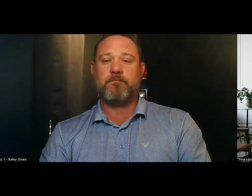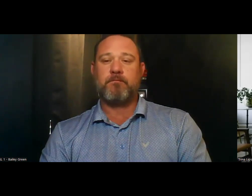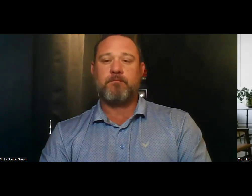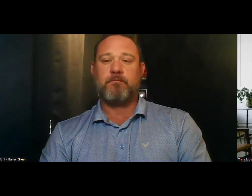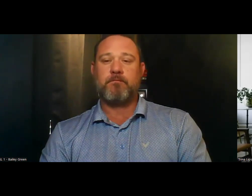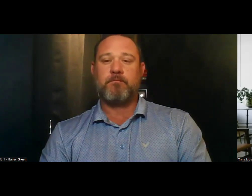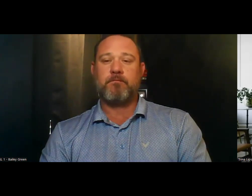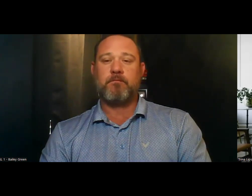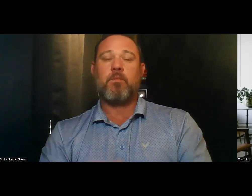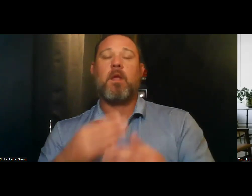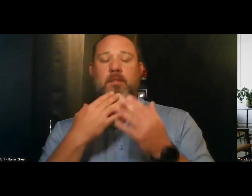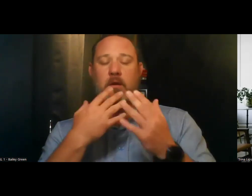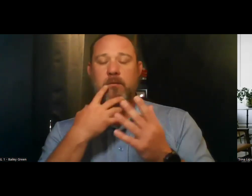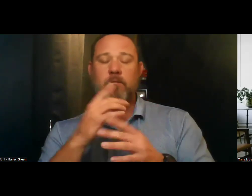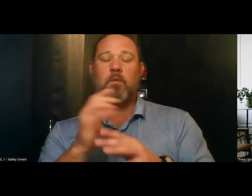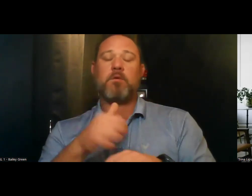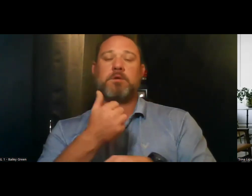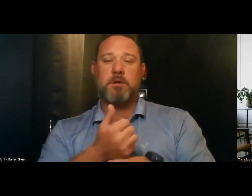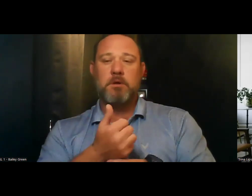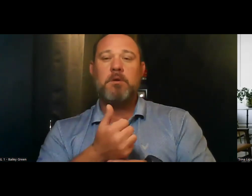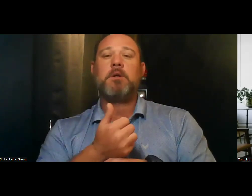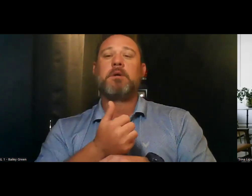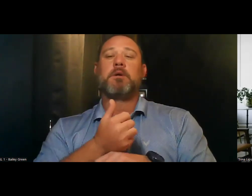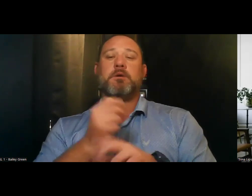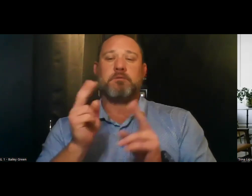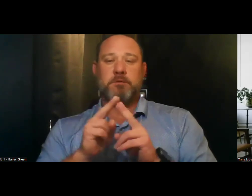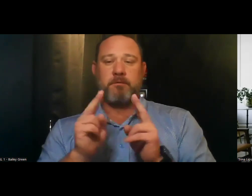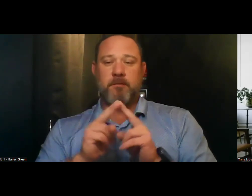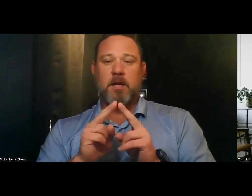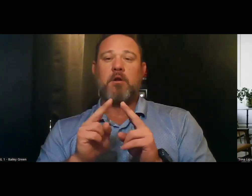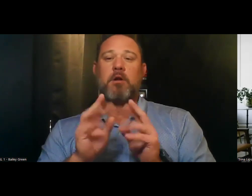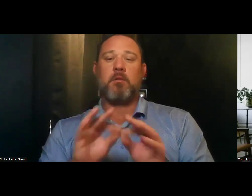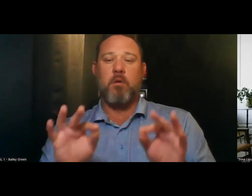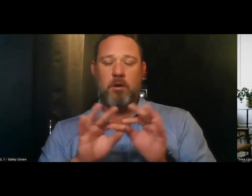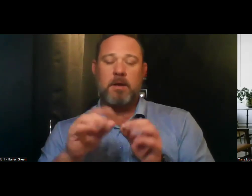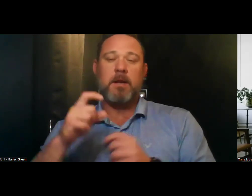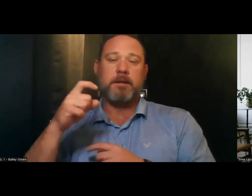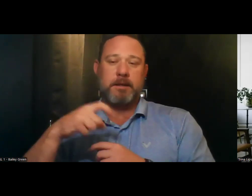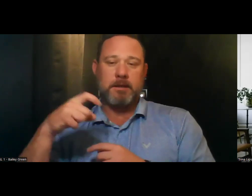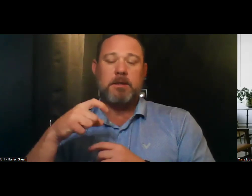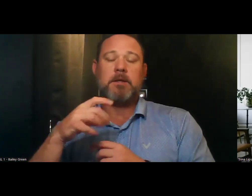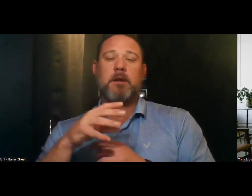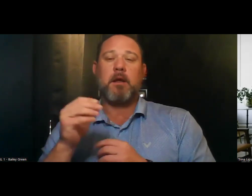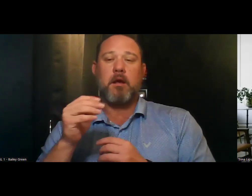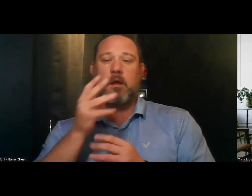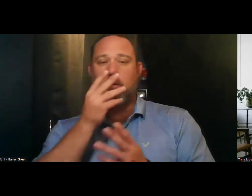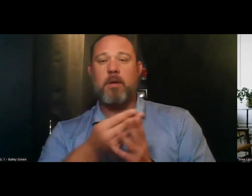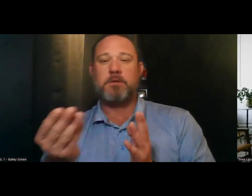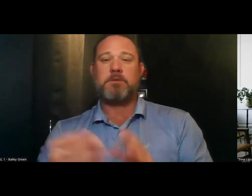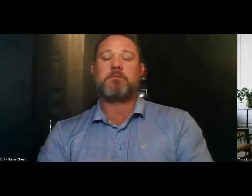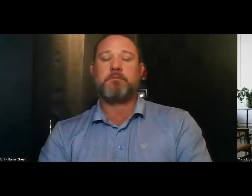I thank you for putting this together. Clearly, it's something that's very much wanted and needed, and I'll pass it